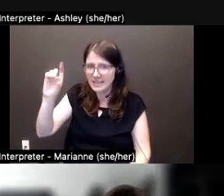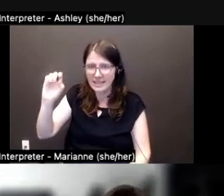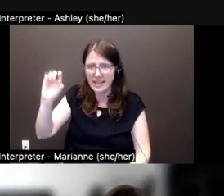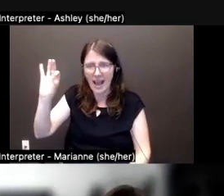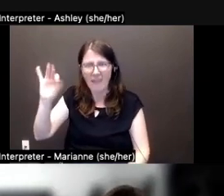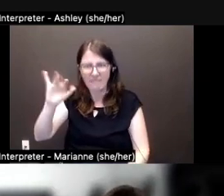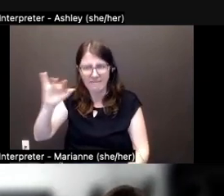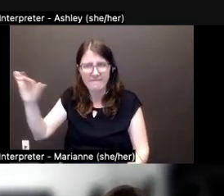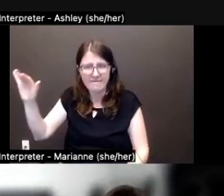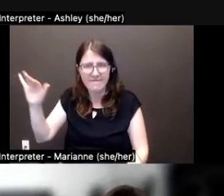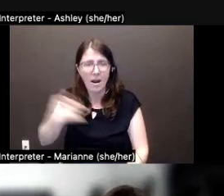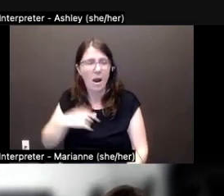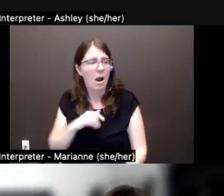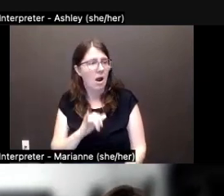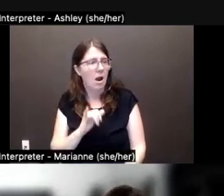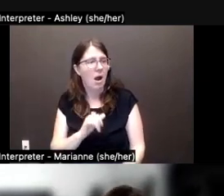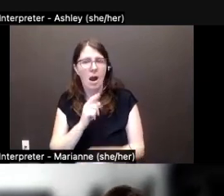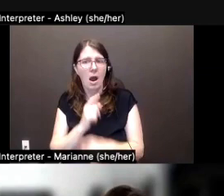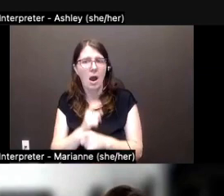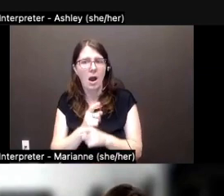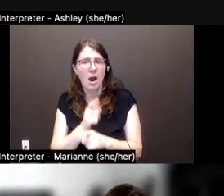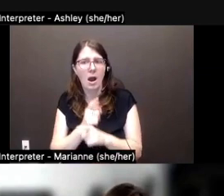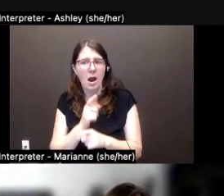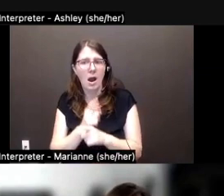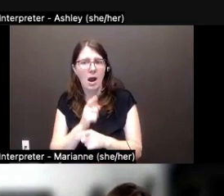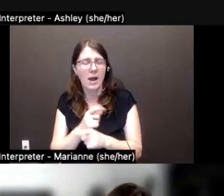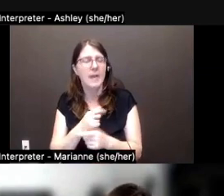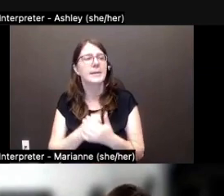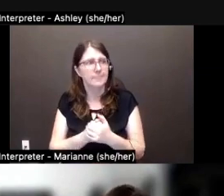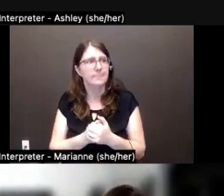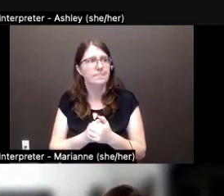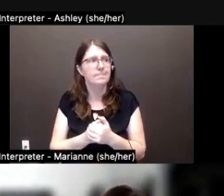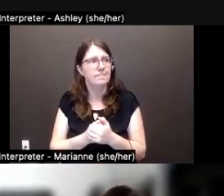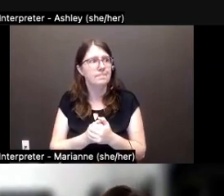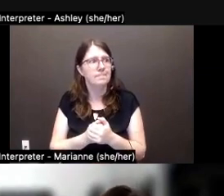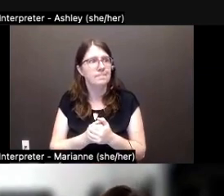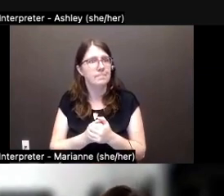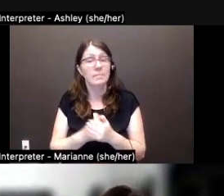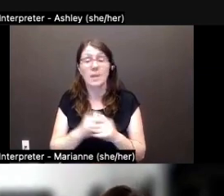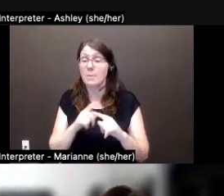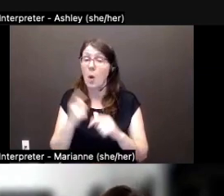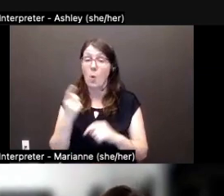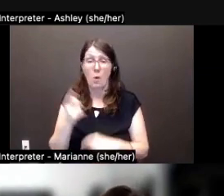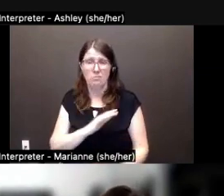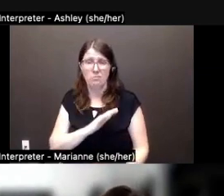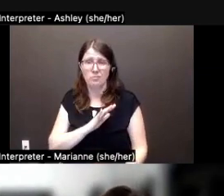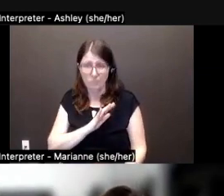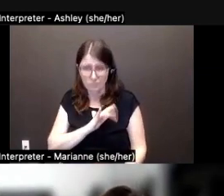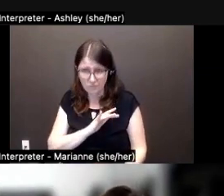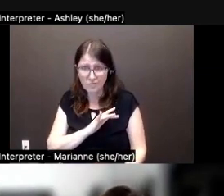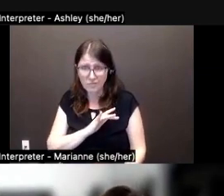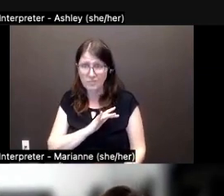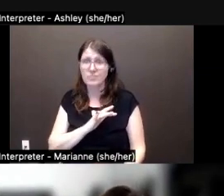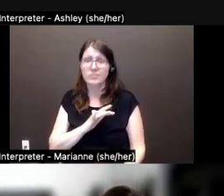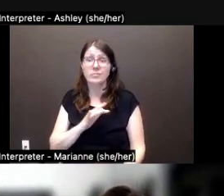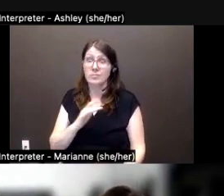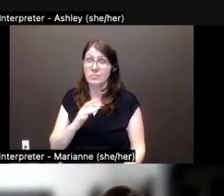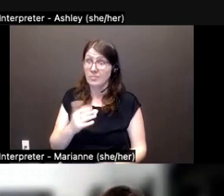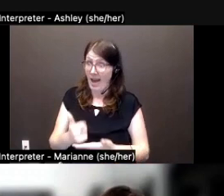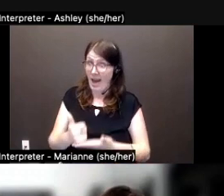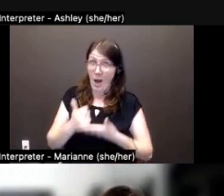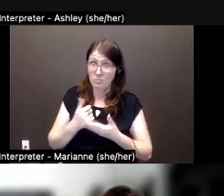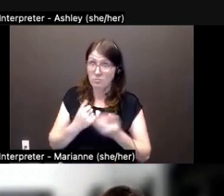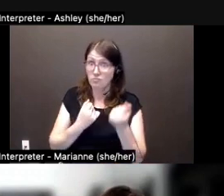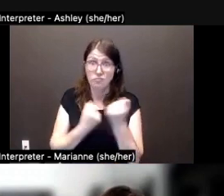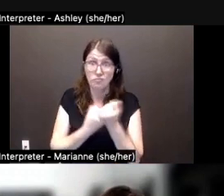I created a template for myself and used that as the basis for creating all the